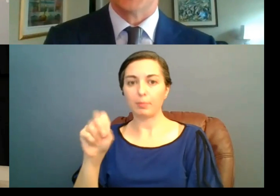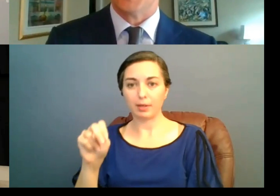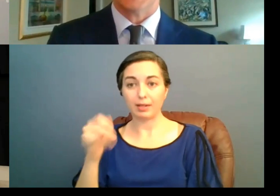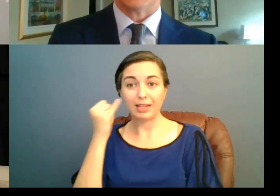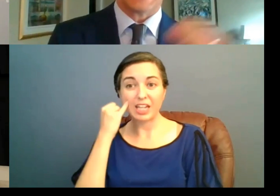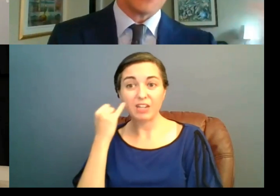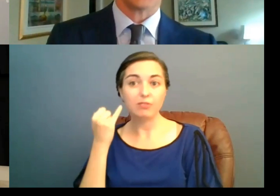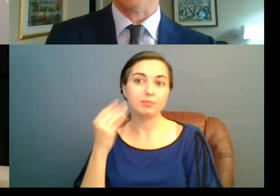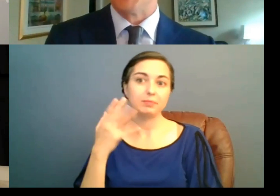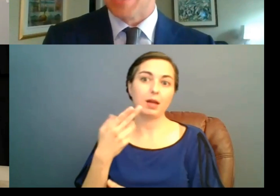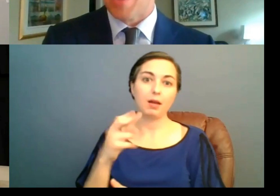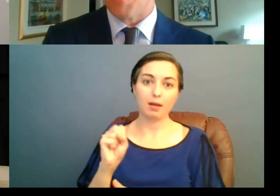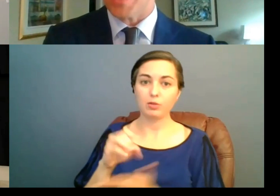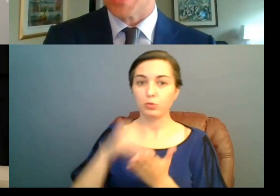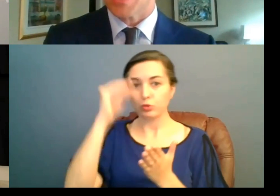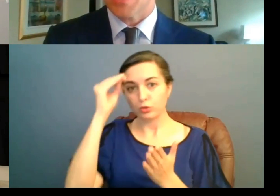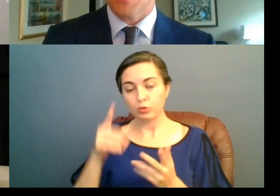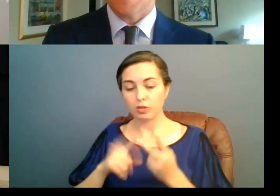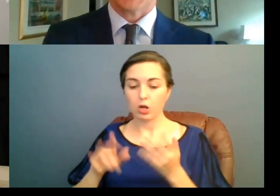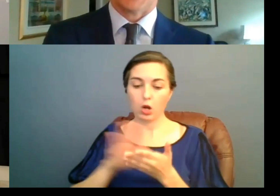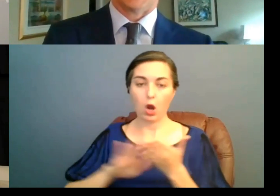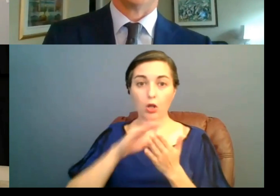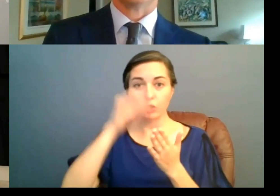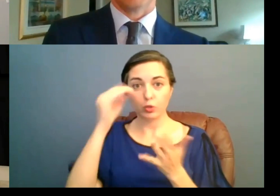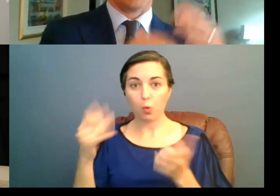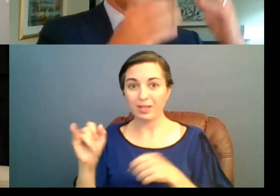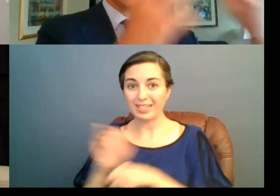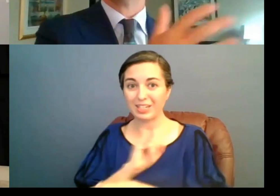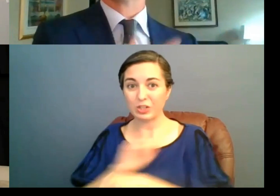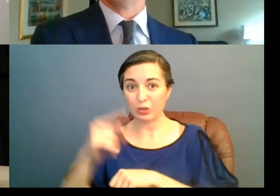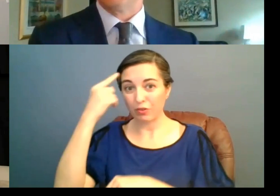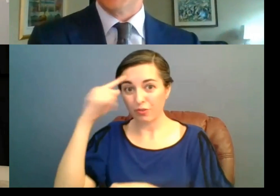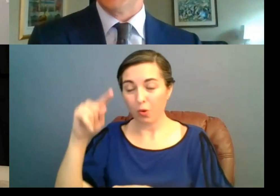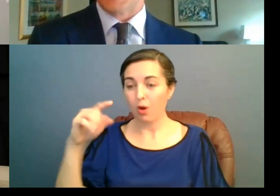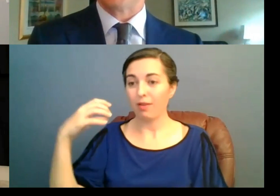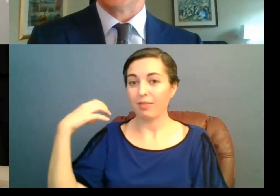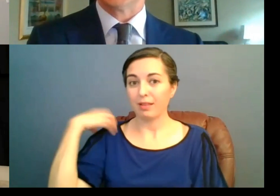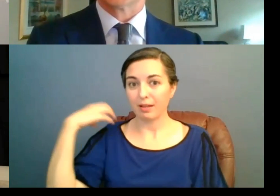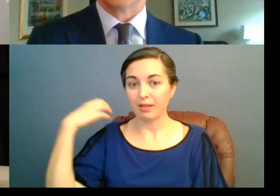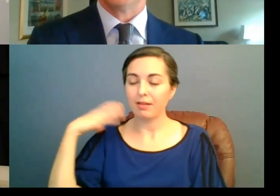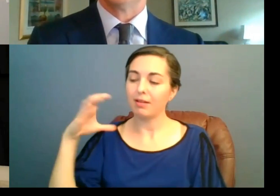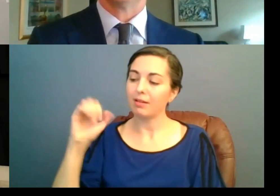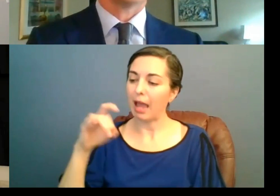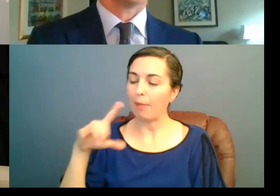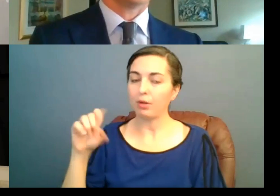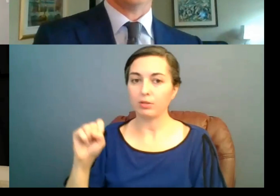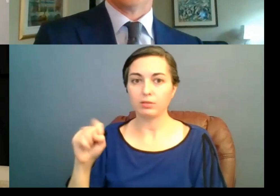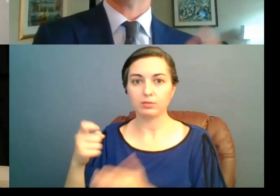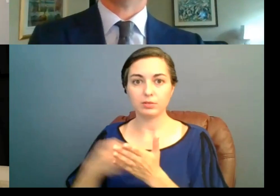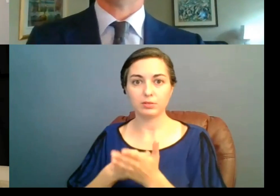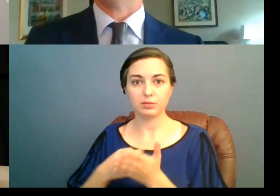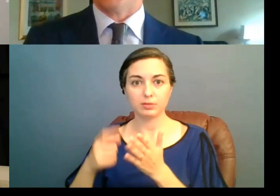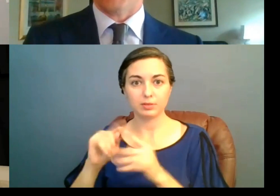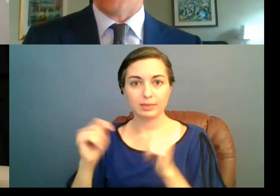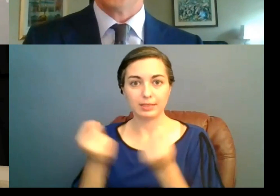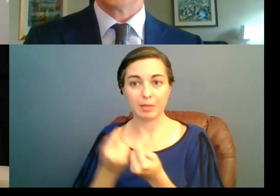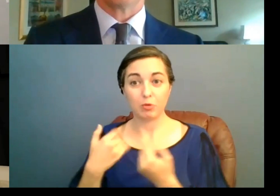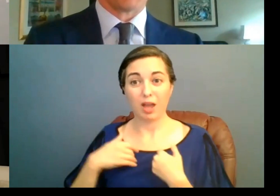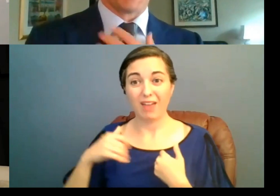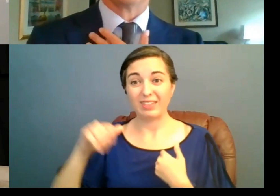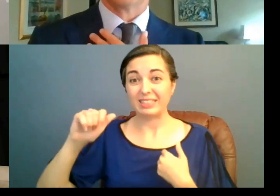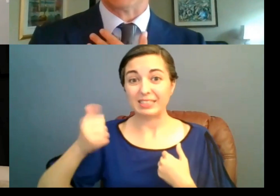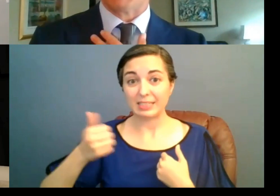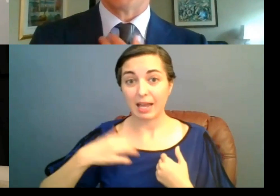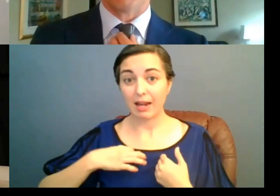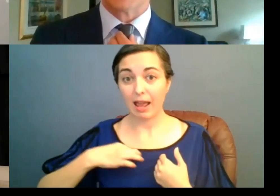student who wants to intern for the Cowboys, and you have 10 applicants come in, 9 of them have